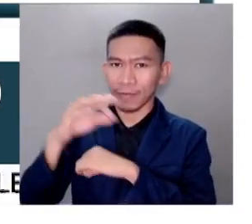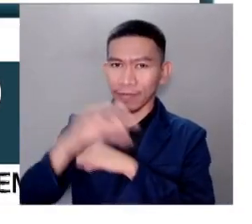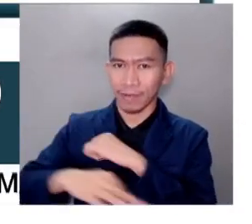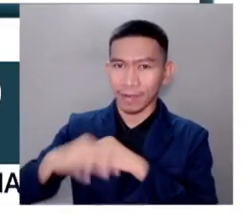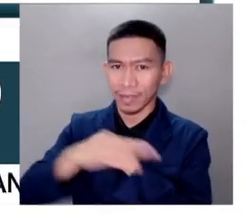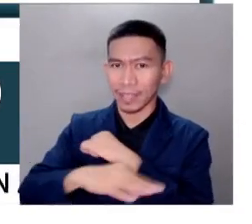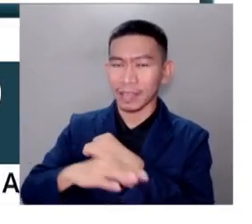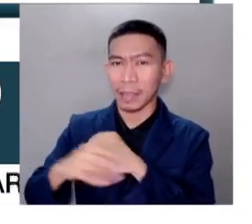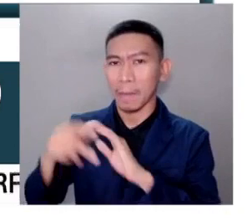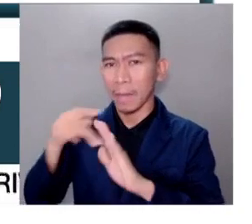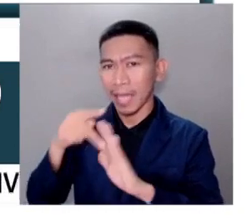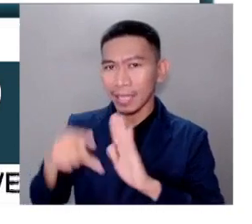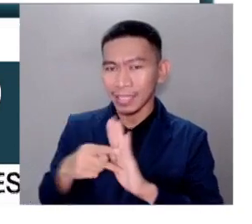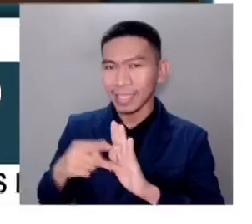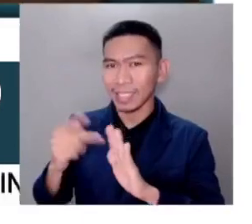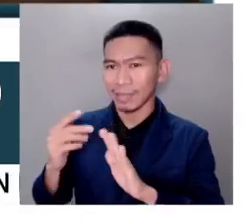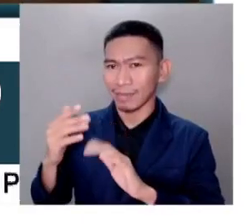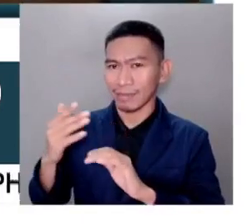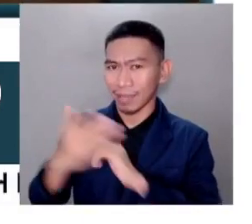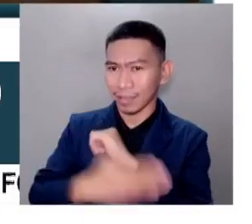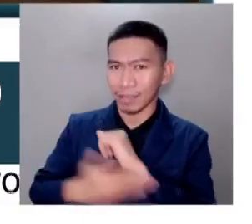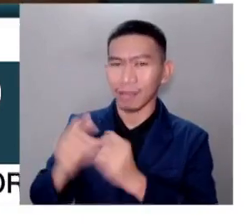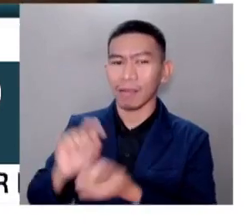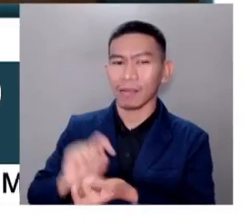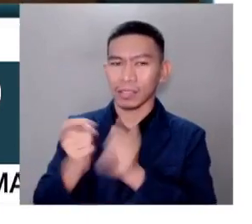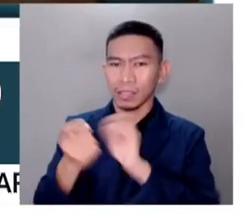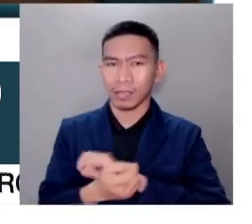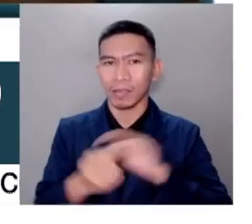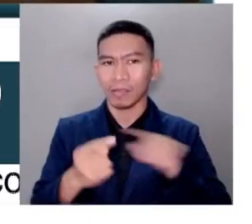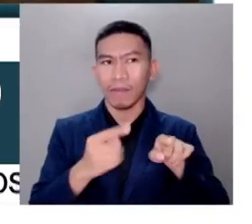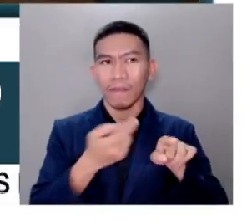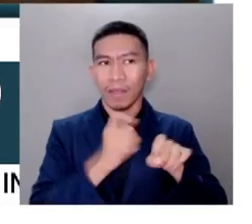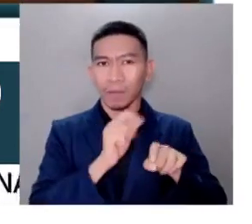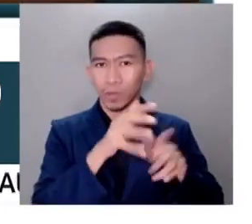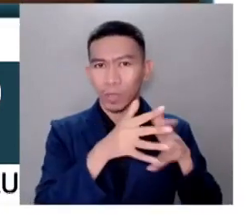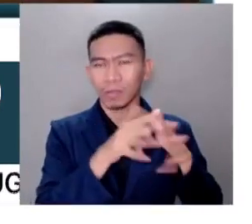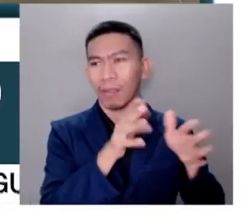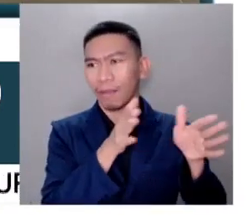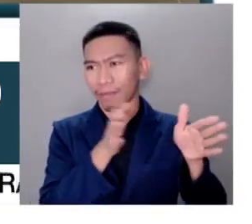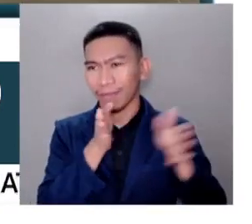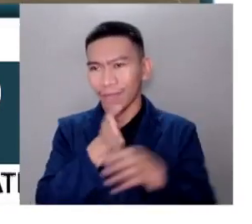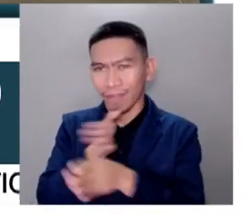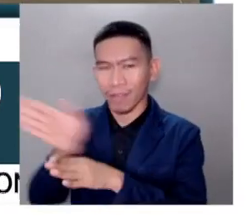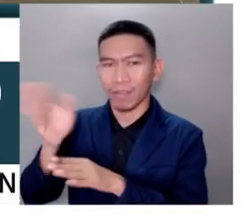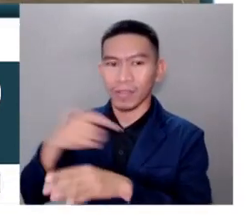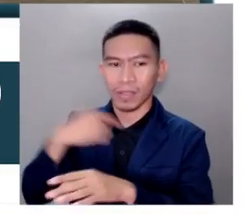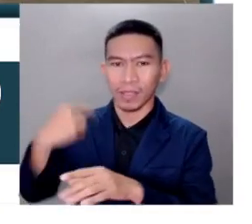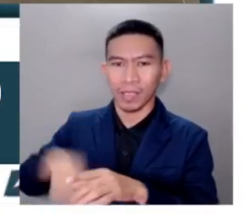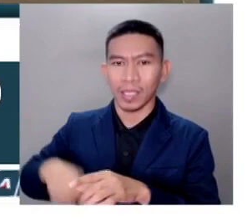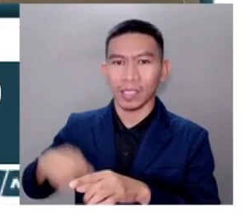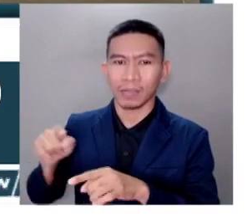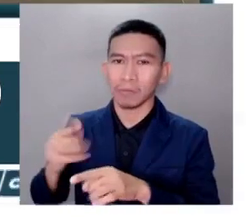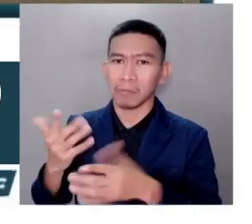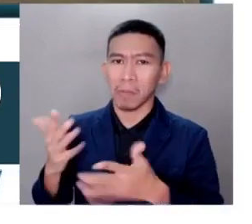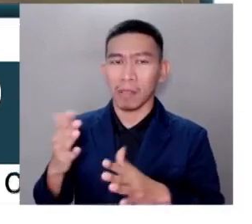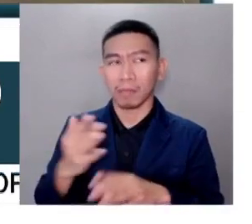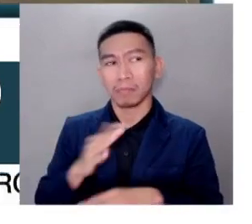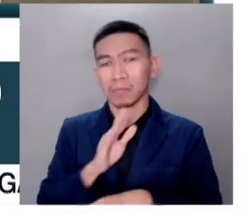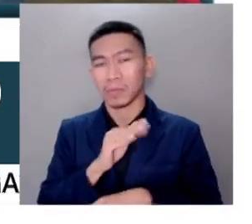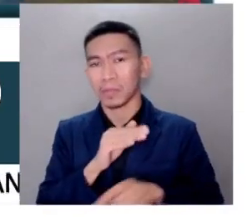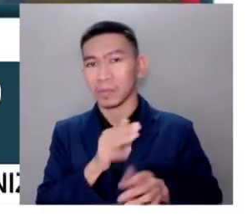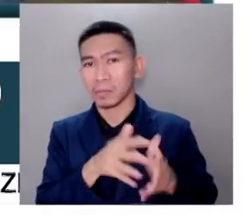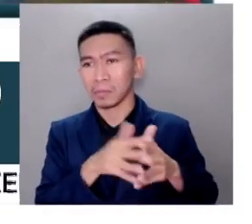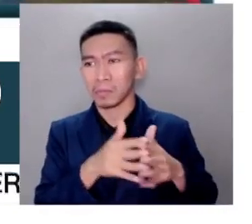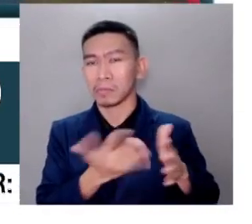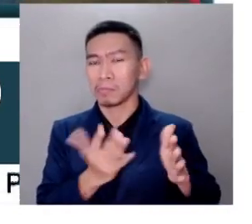the United States. His first trip was to Beijing. He then said it's time to say goodbye to Washington. He then flips and comes